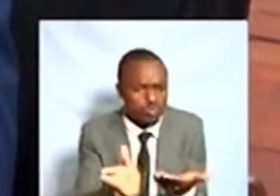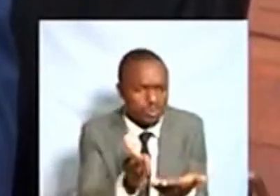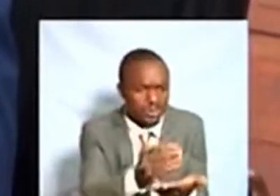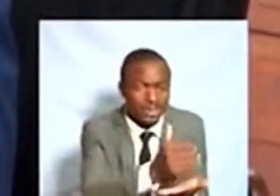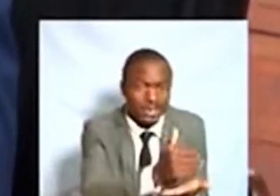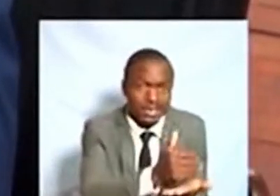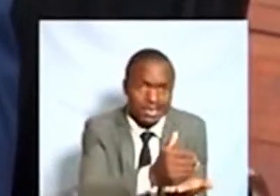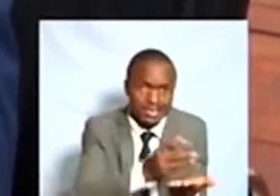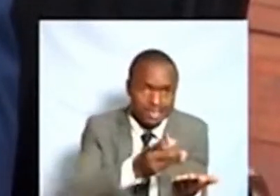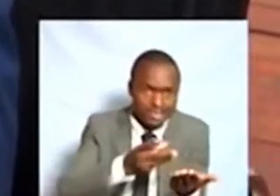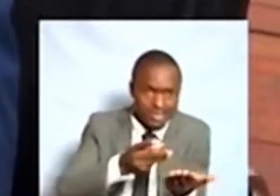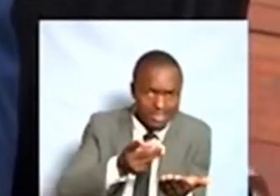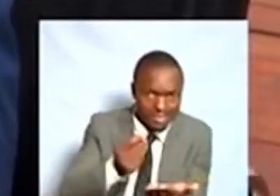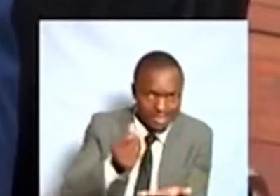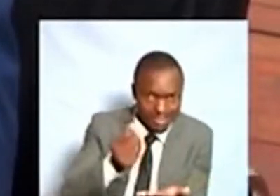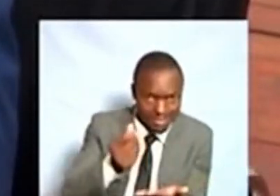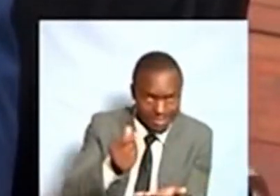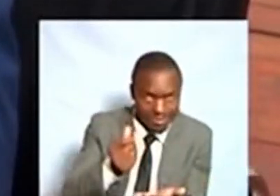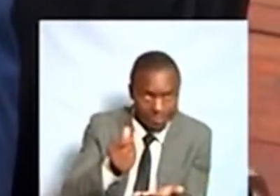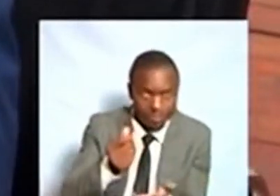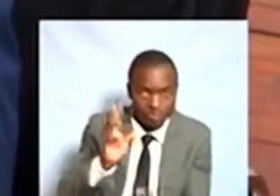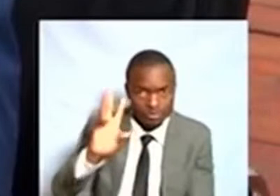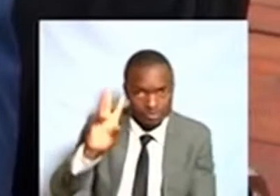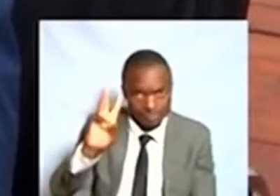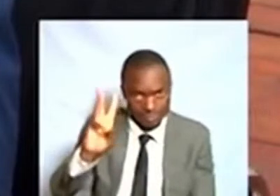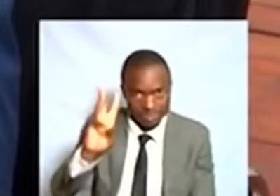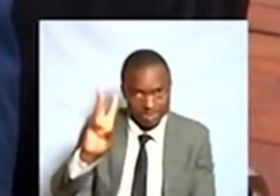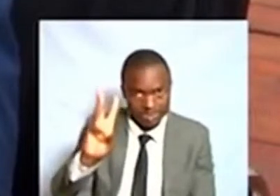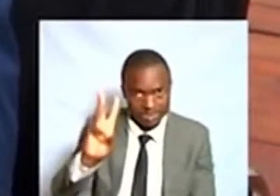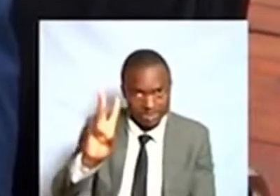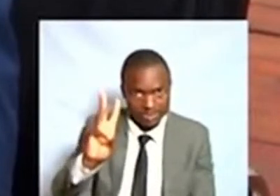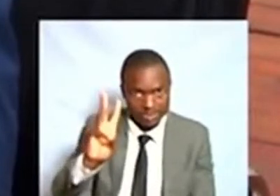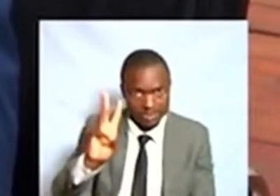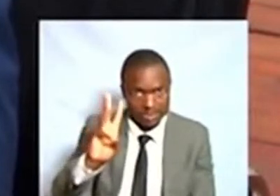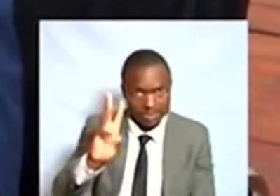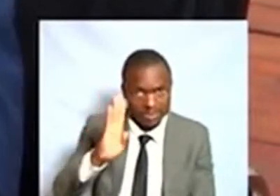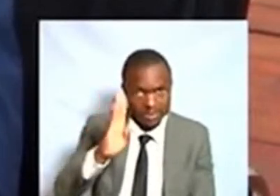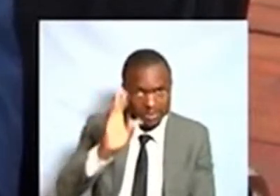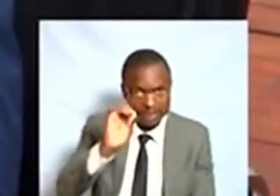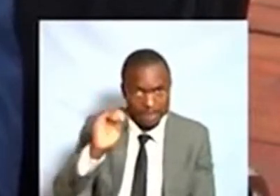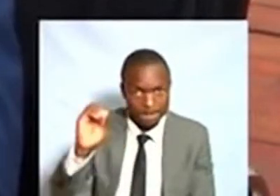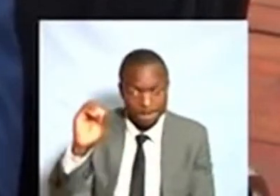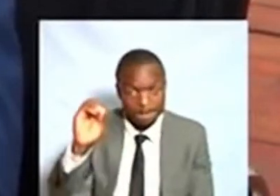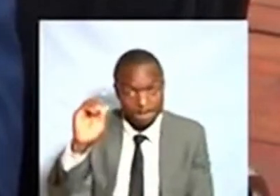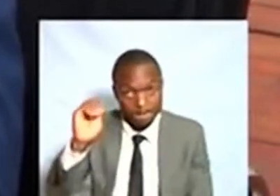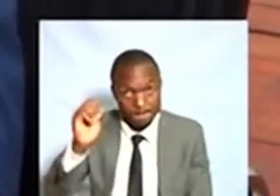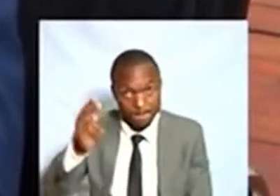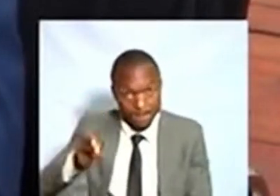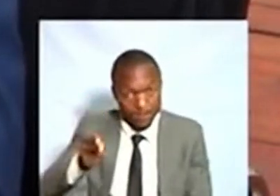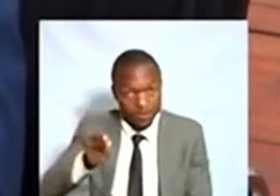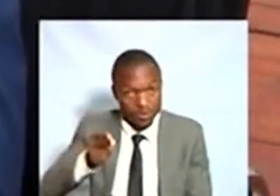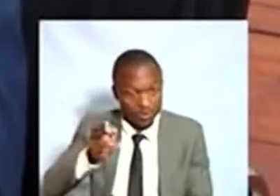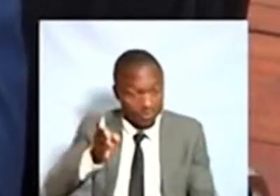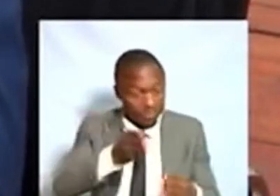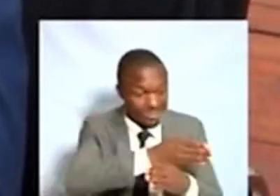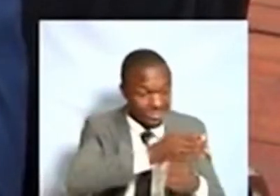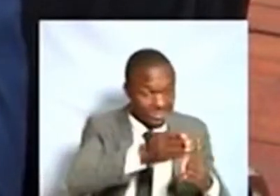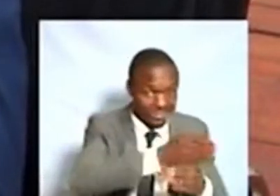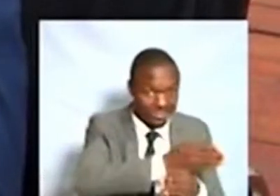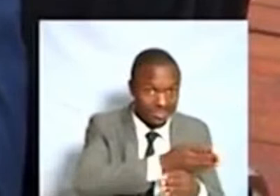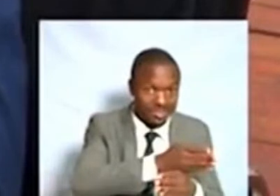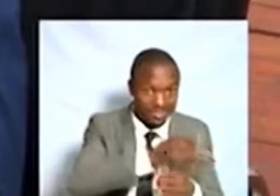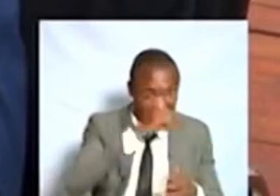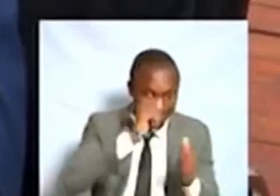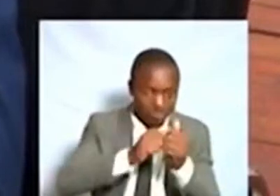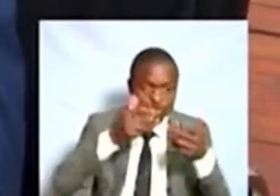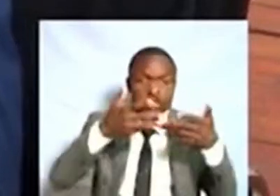from the 6 mobile booth operators because the operators lost